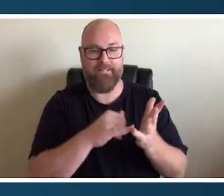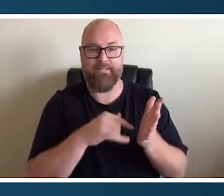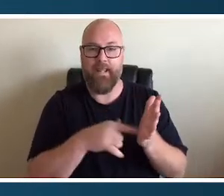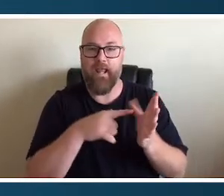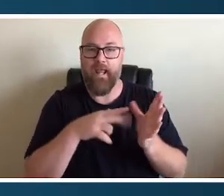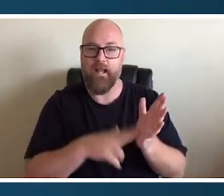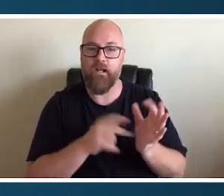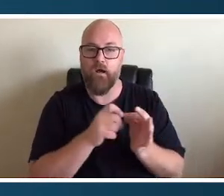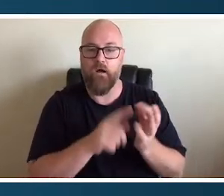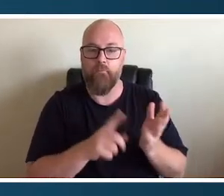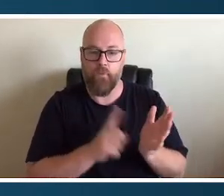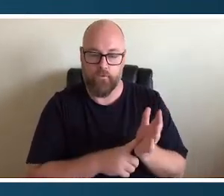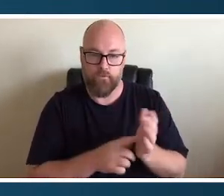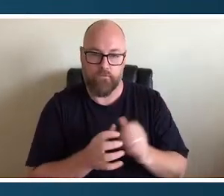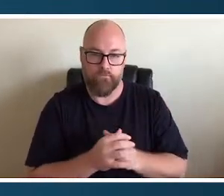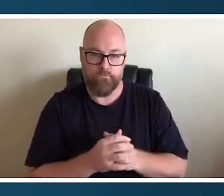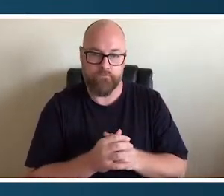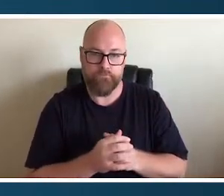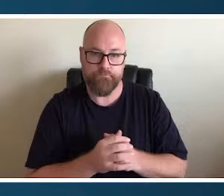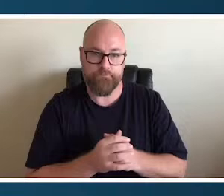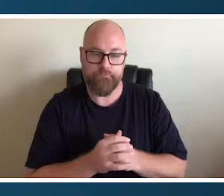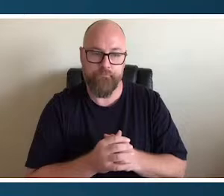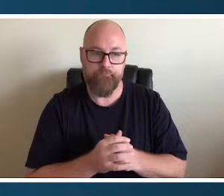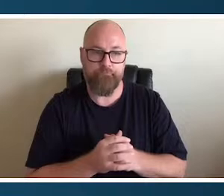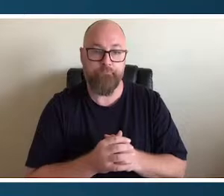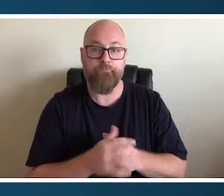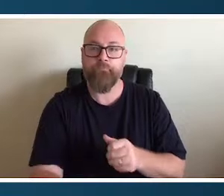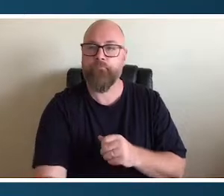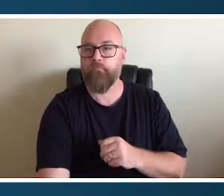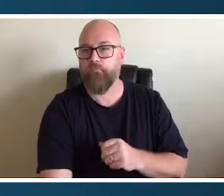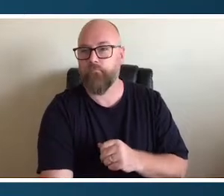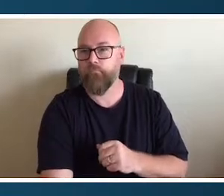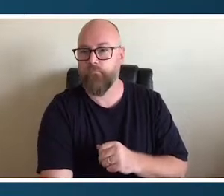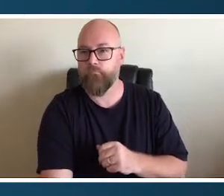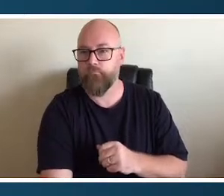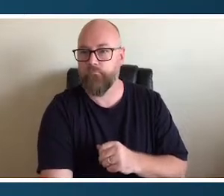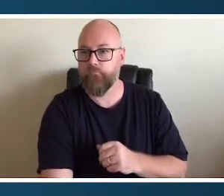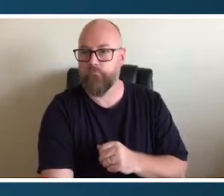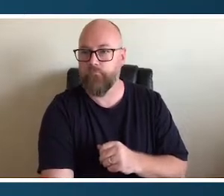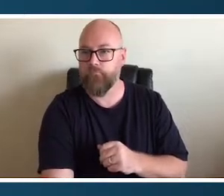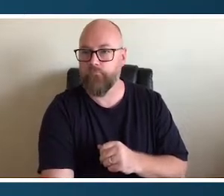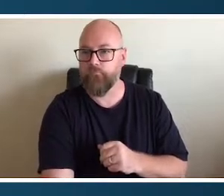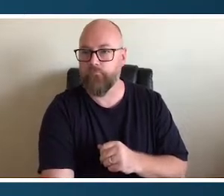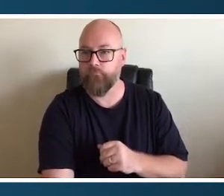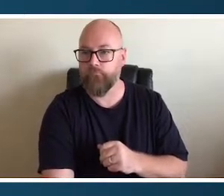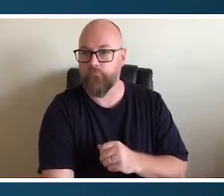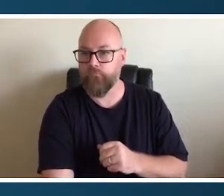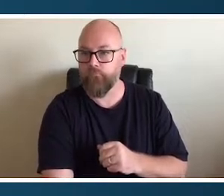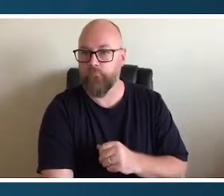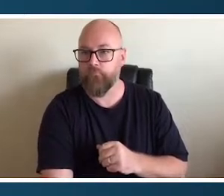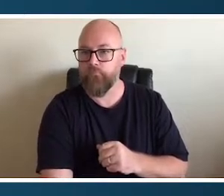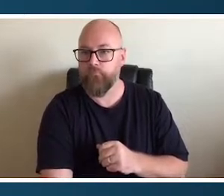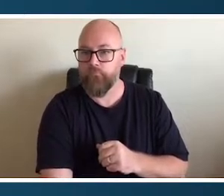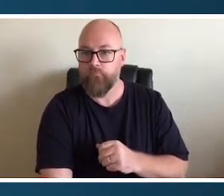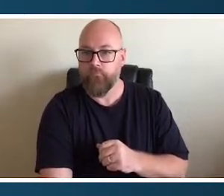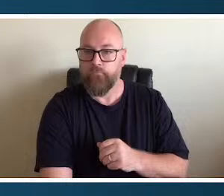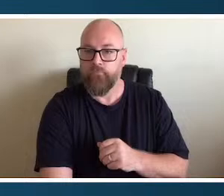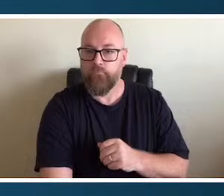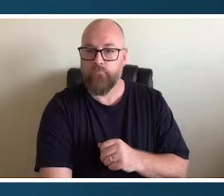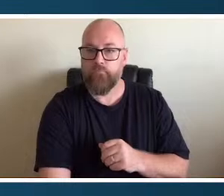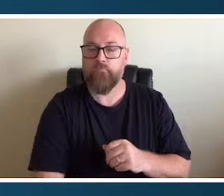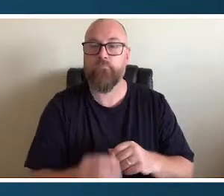Grand Bargain, a pact that underscored the importance of bolstering local capacities, with key